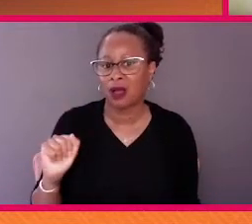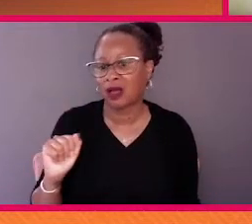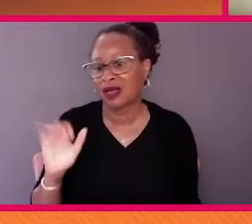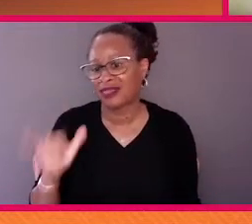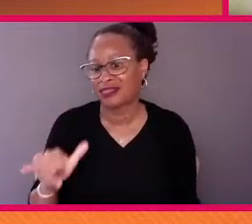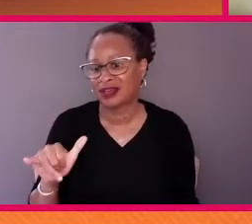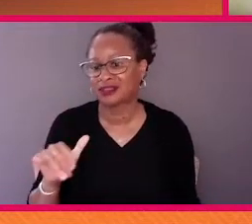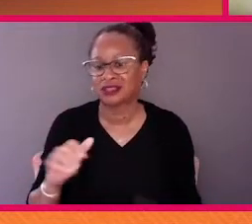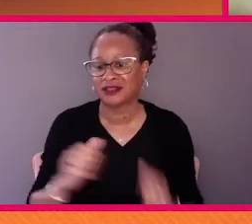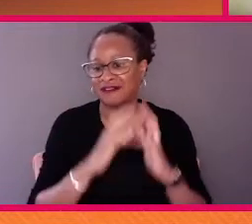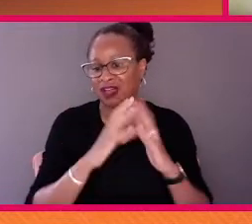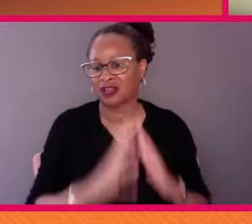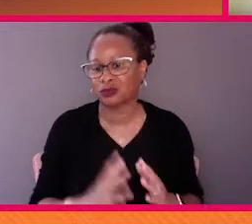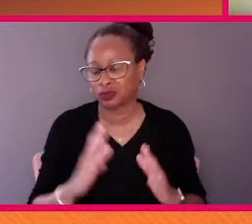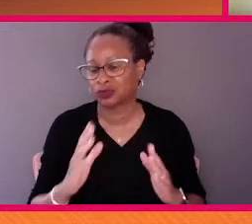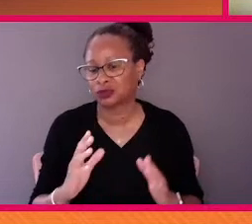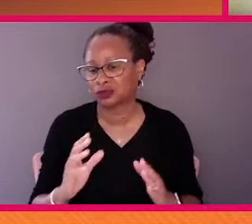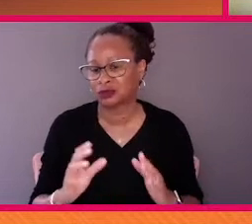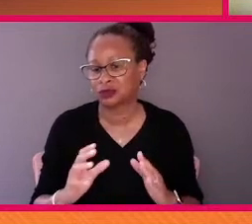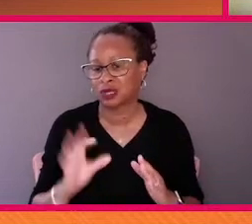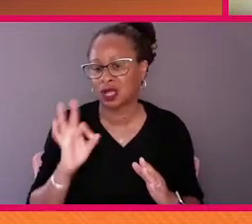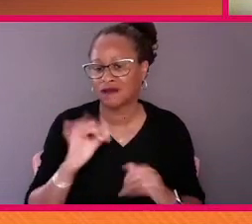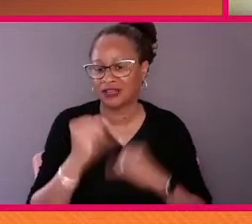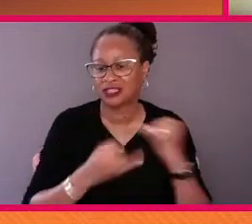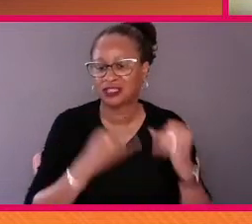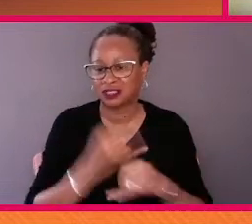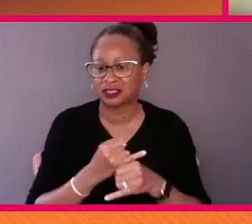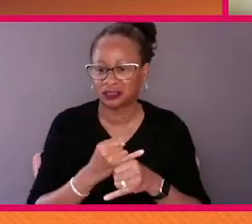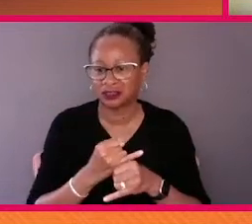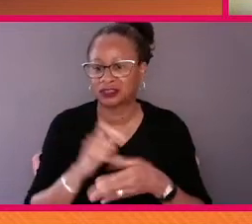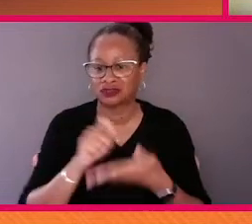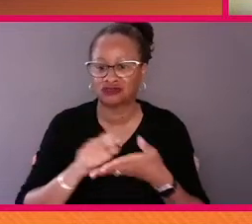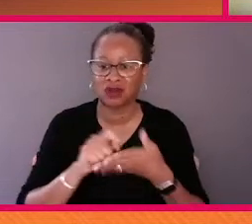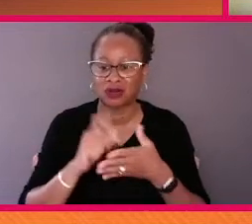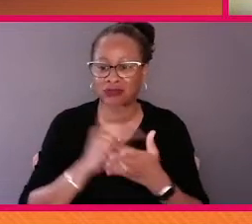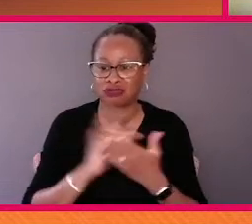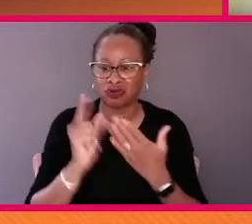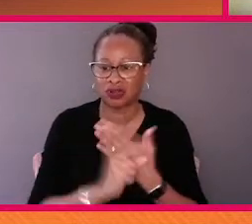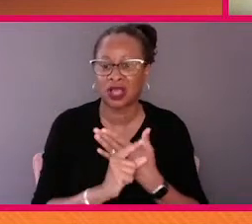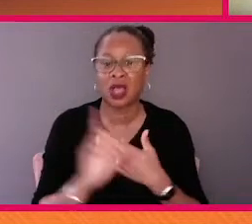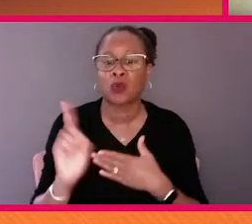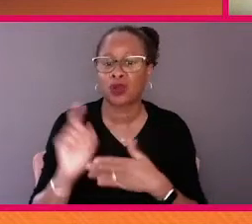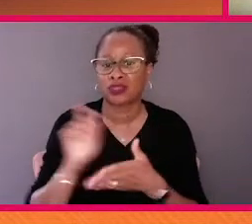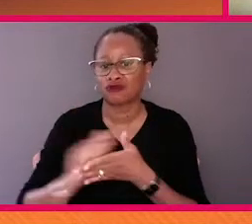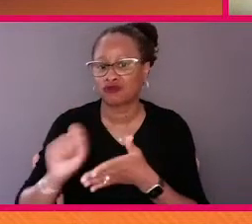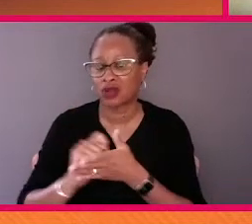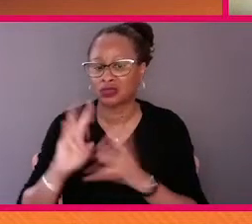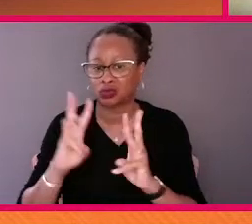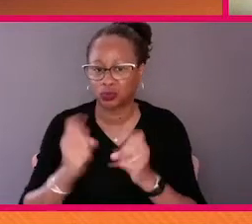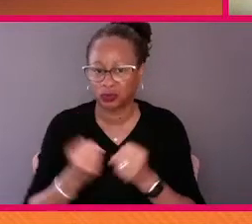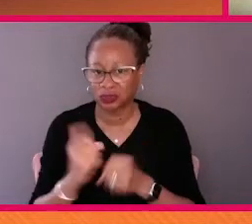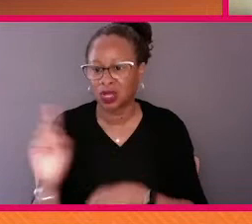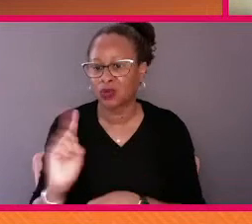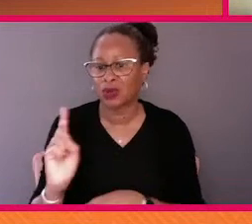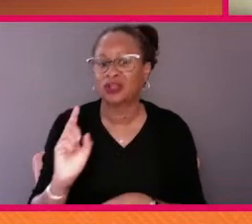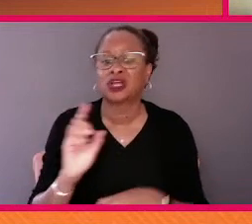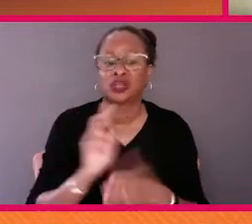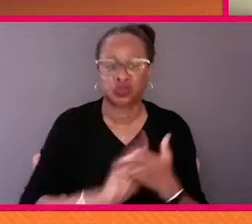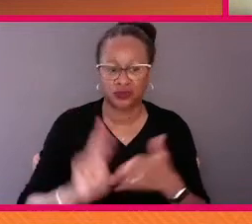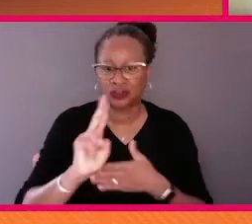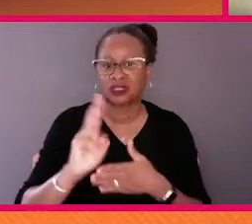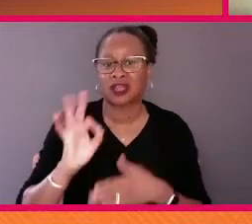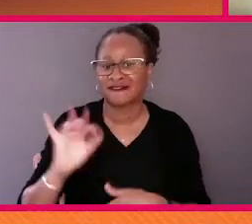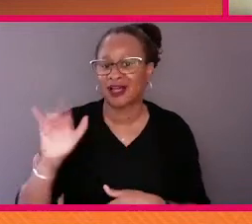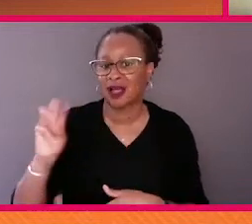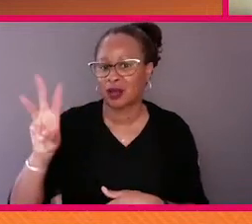founder of the international writing program at the Writers Workshop at the University of Iowa. Her name